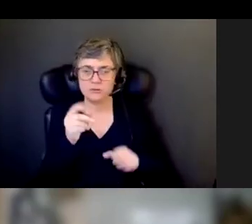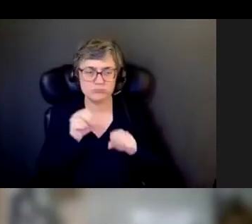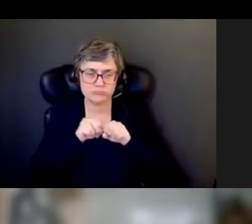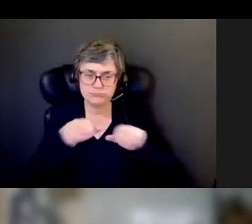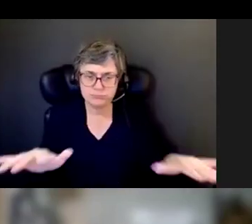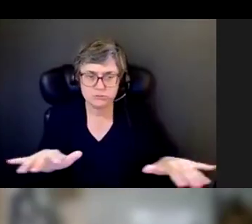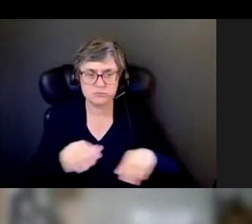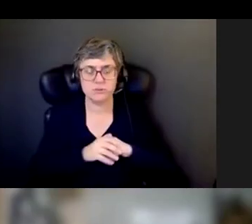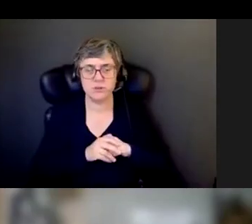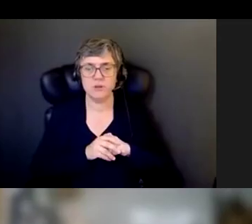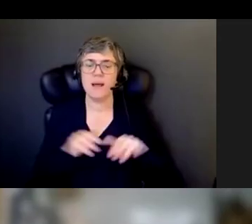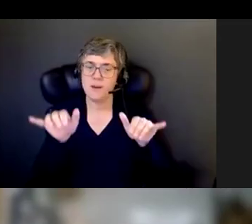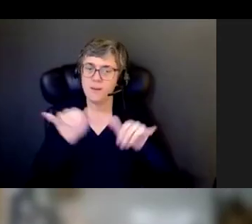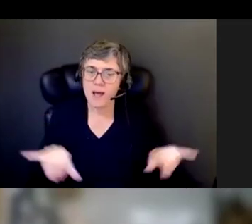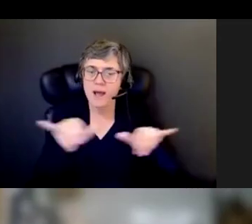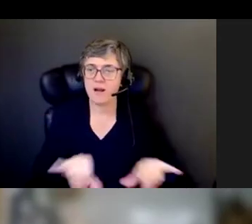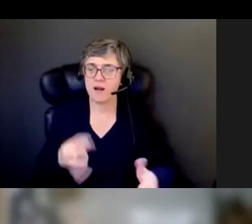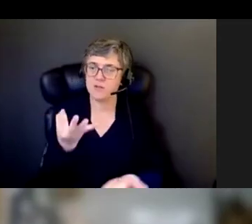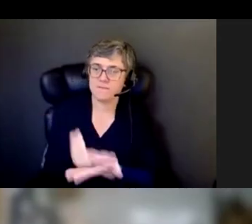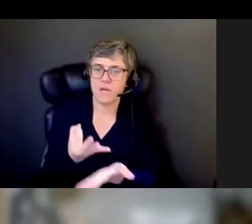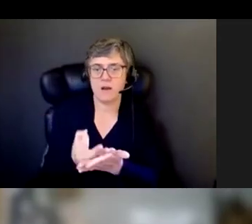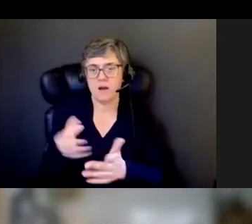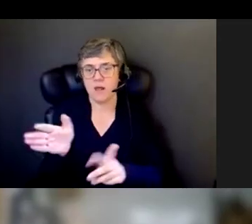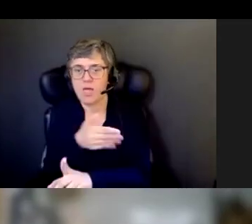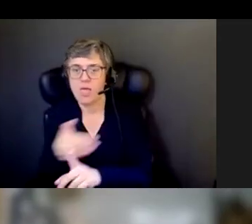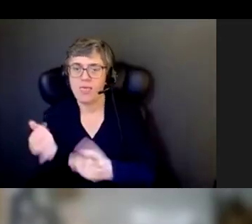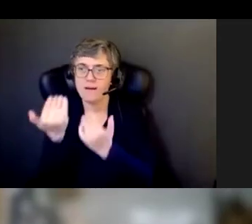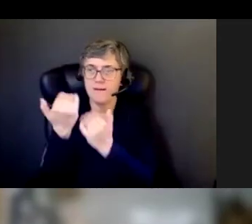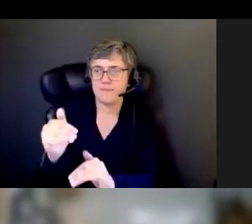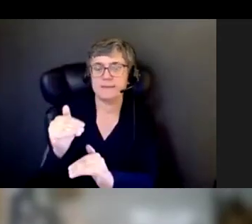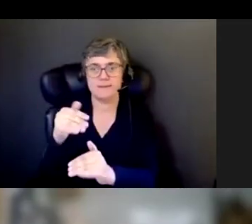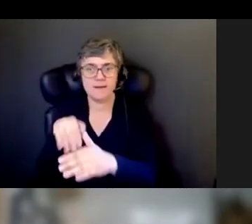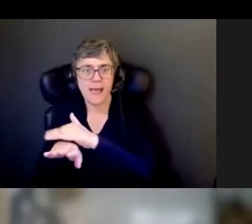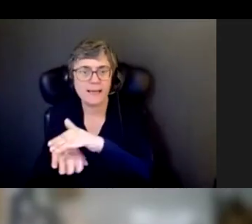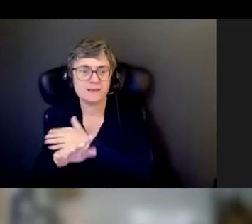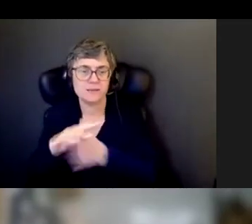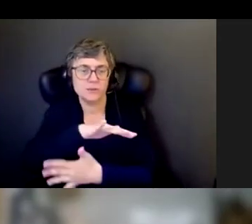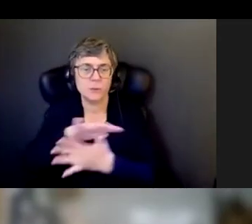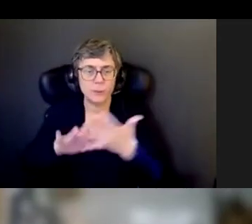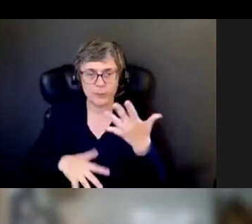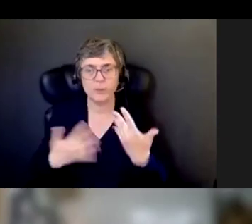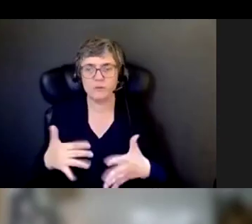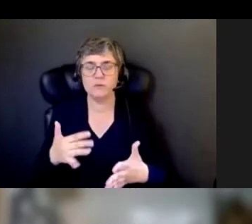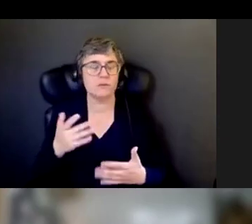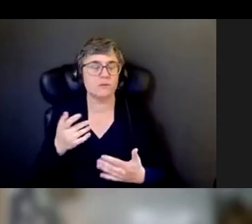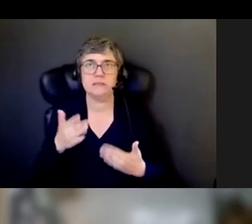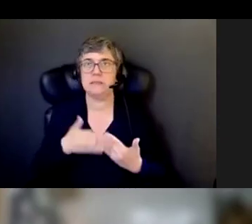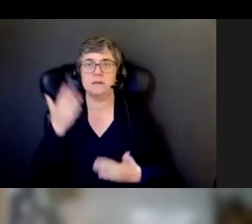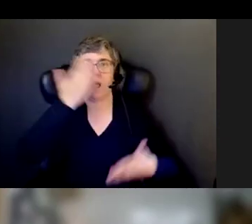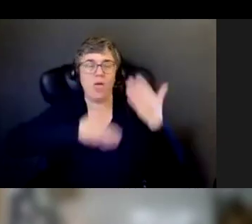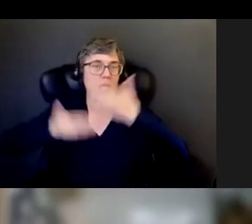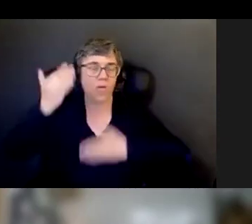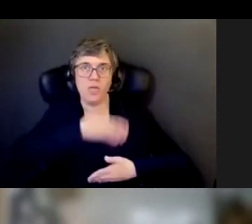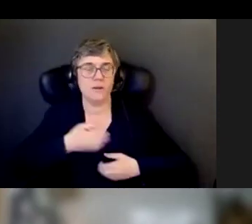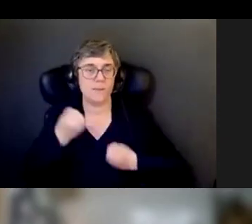ties that make disclosing very difficult. From our perspective, the issue is highly prominent in the work that we do here